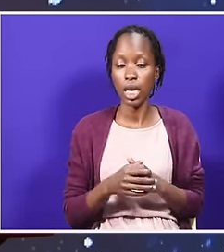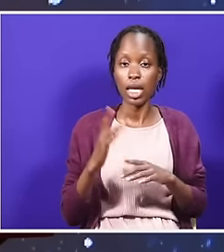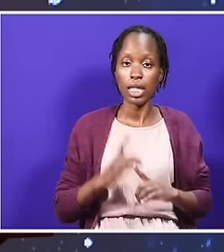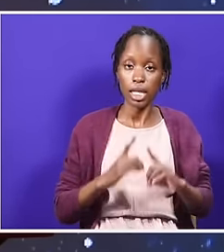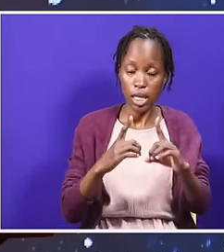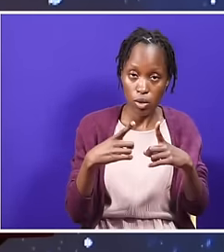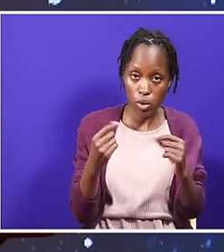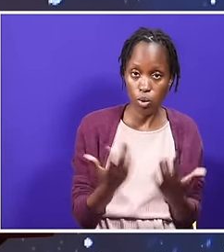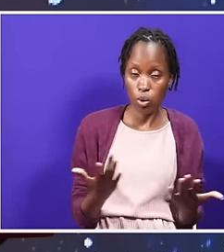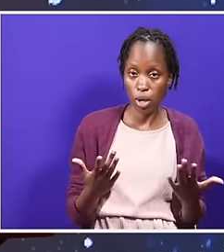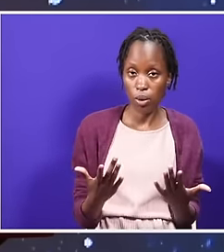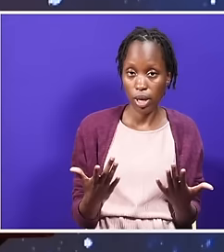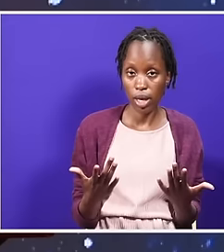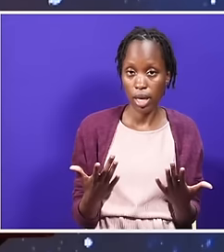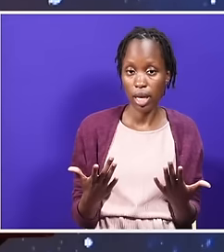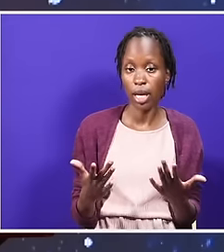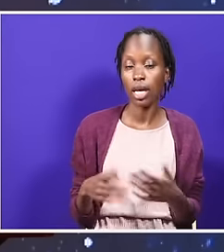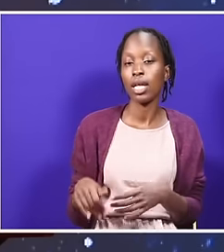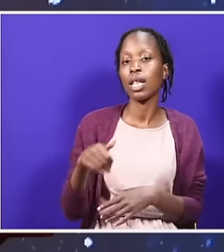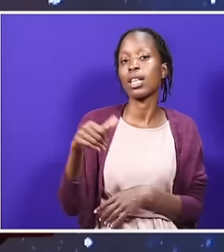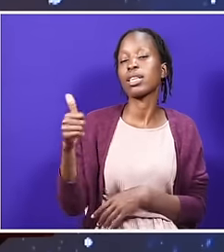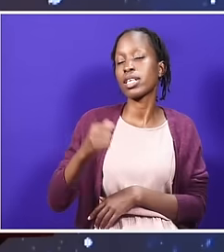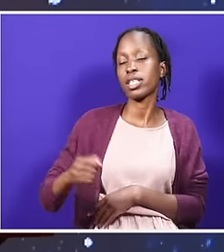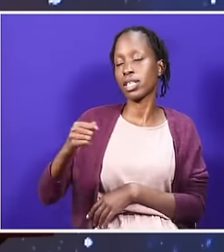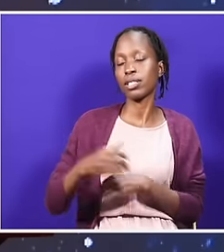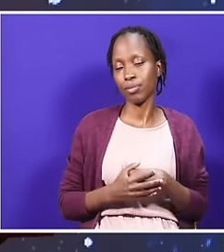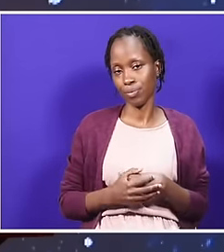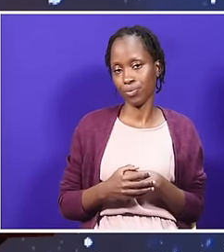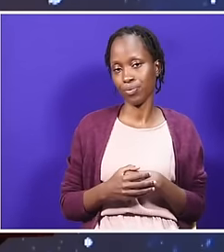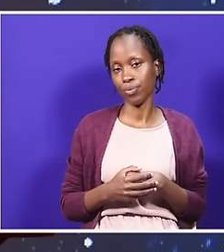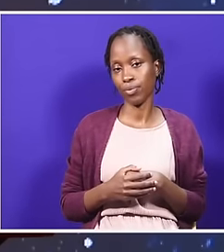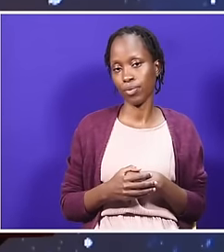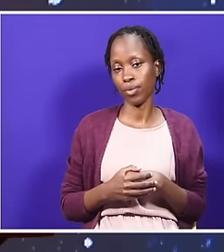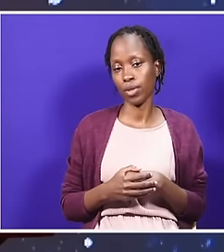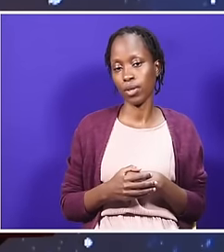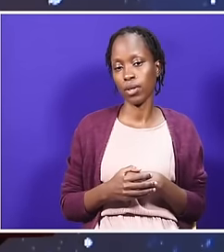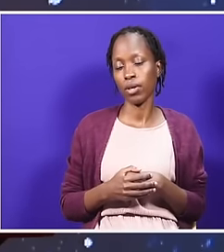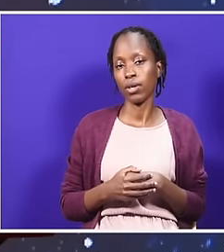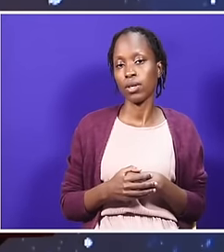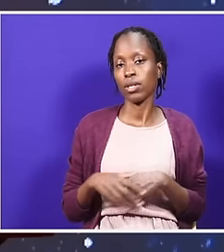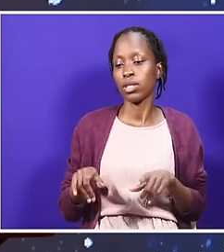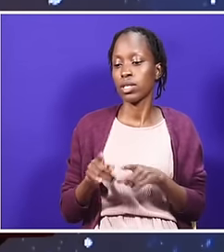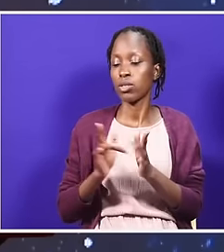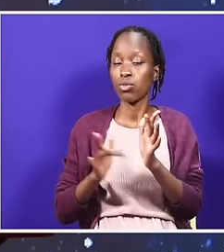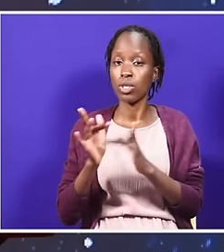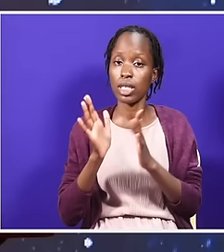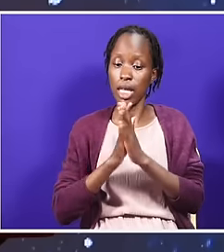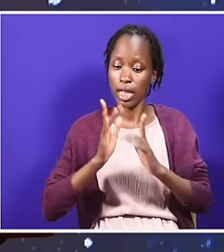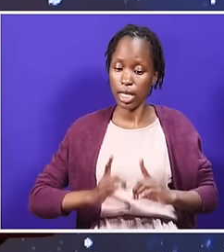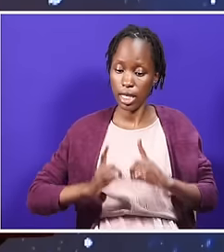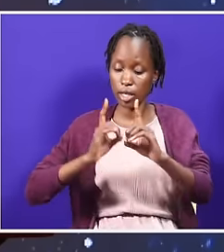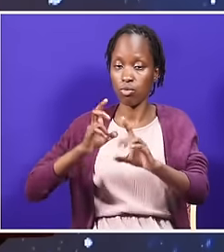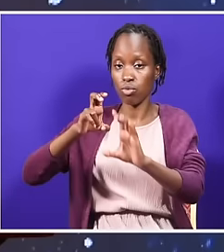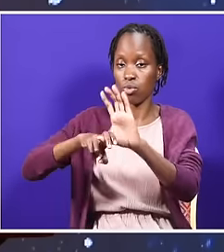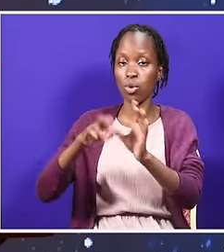were the disciples going if they kept their focus on him? To the other side. So leaving the crowd, they took him along with them